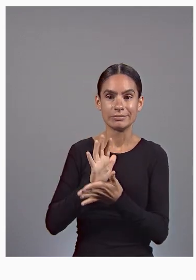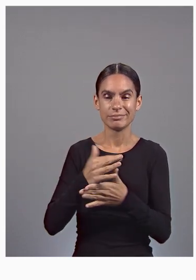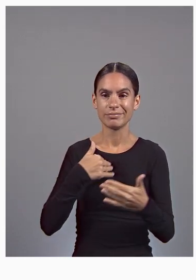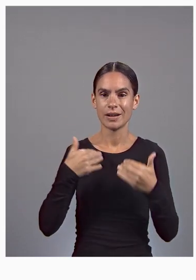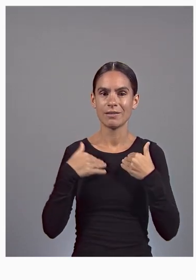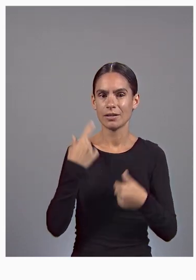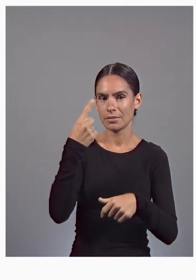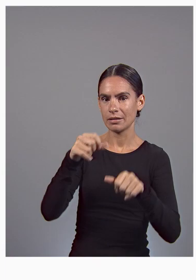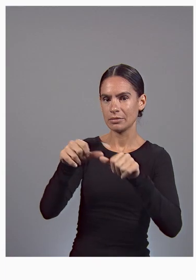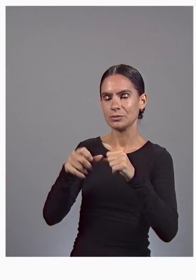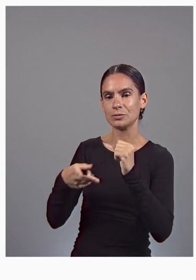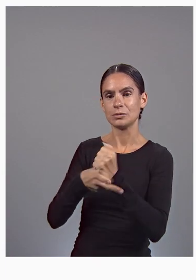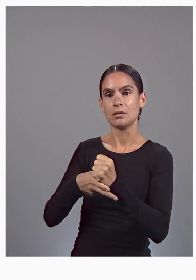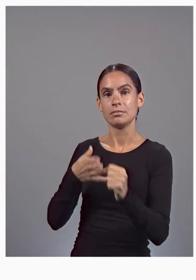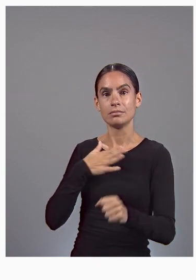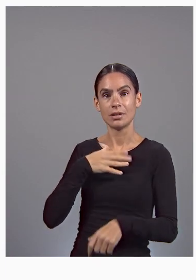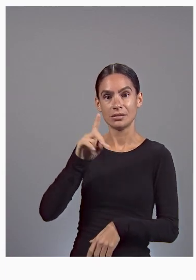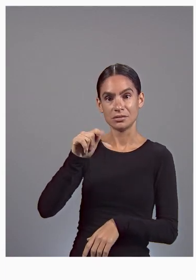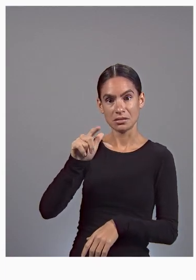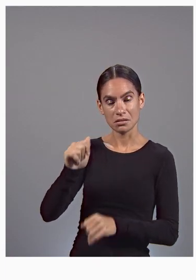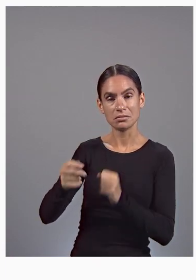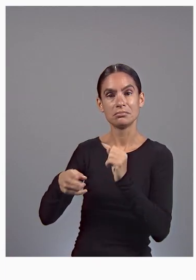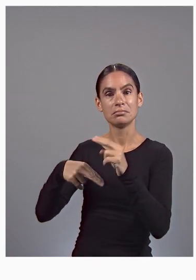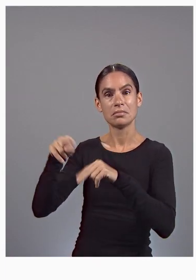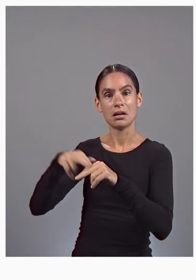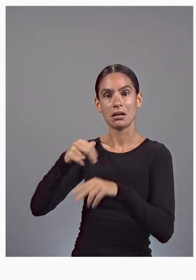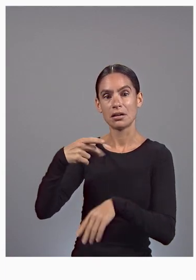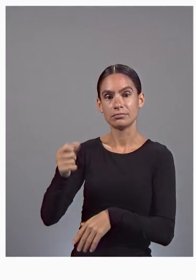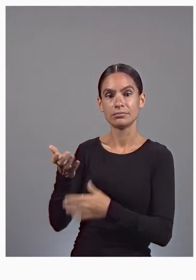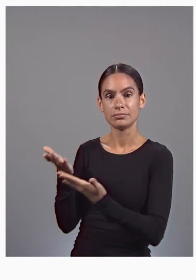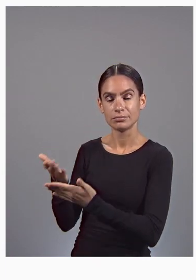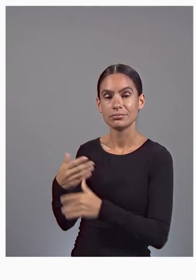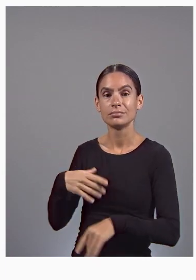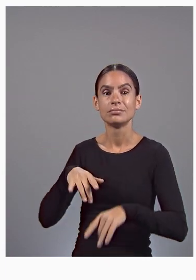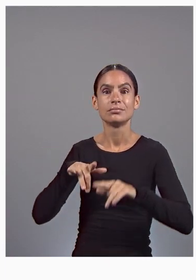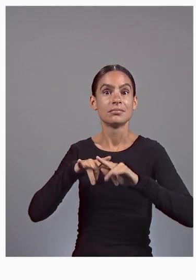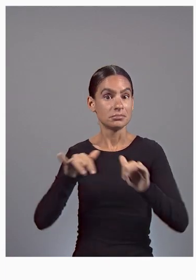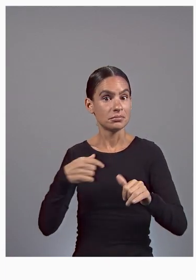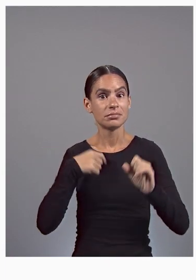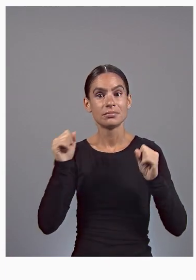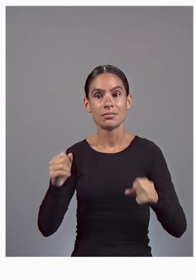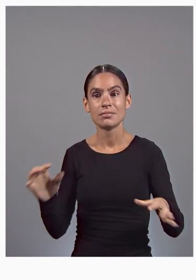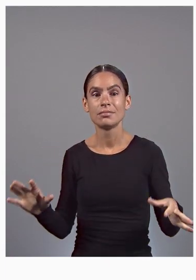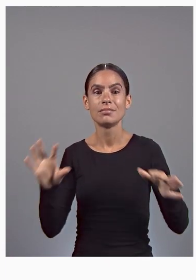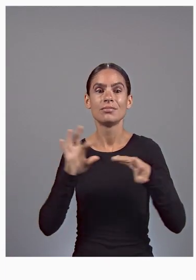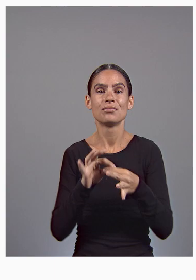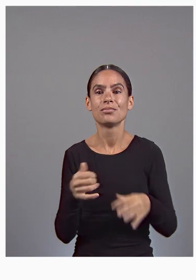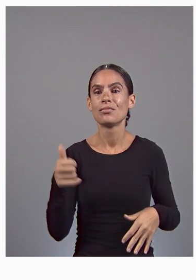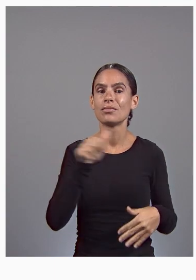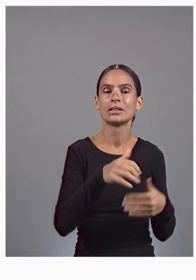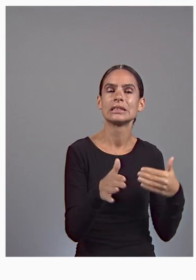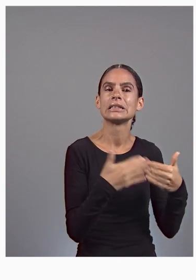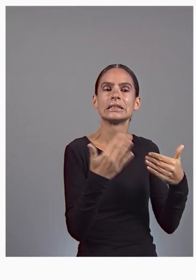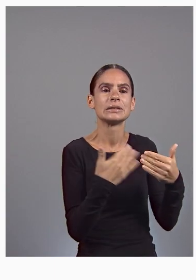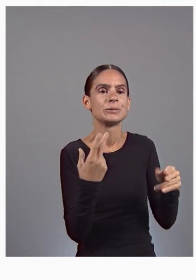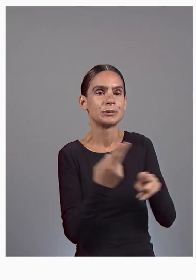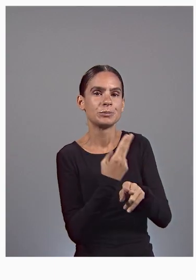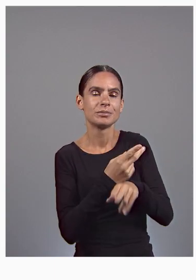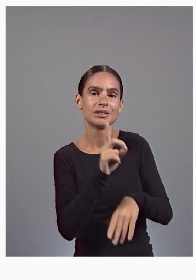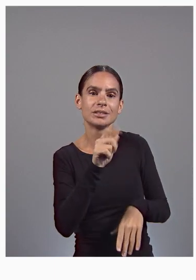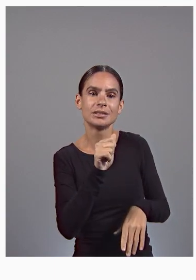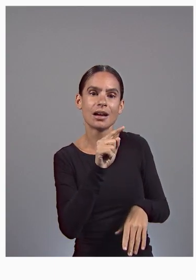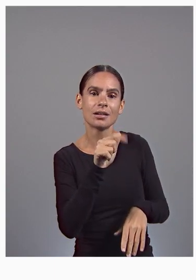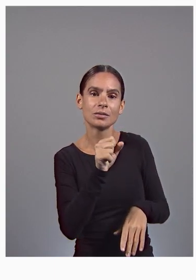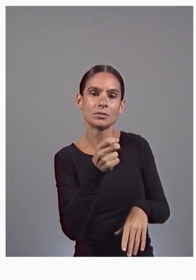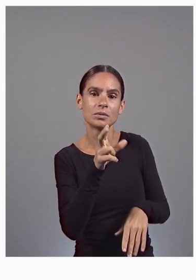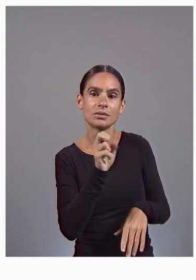my data and build my apps. I can also connect to other easy-to-use data sources like Sheets, or with the help of